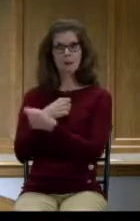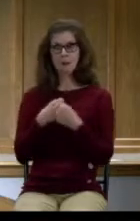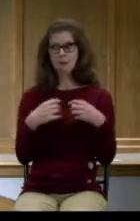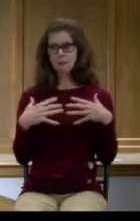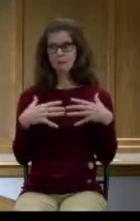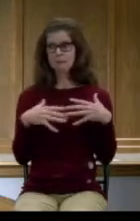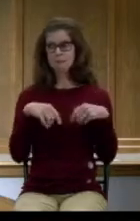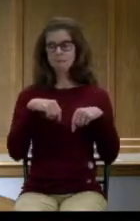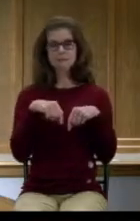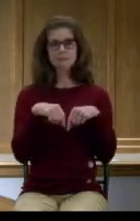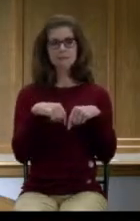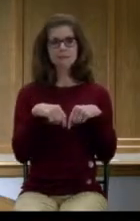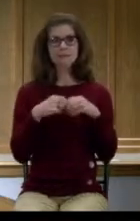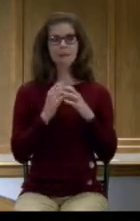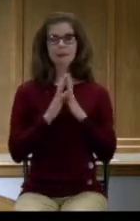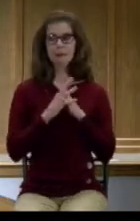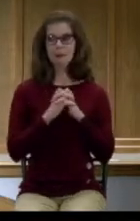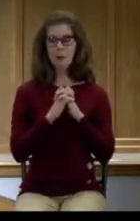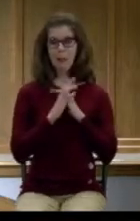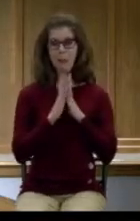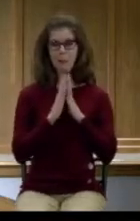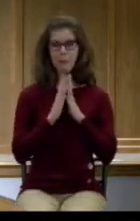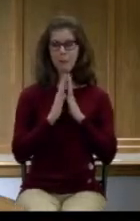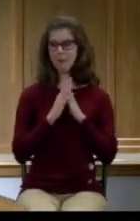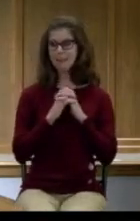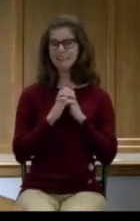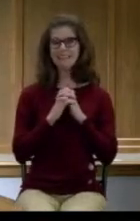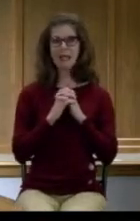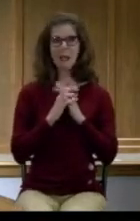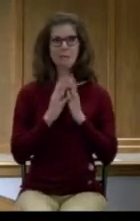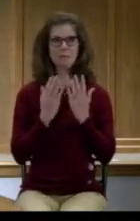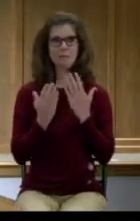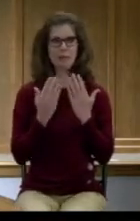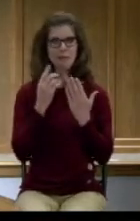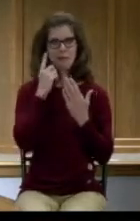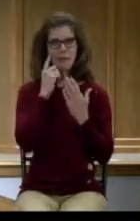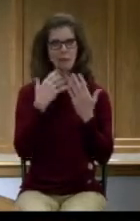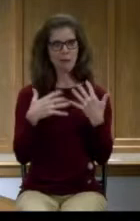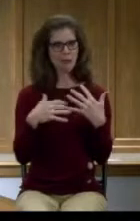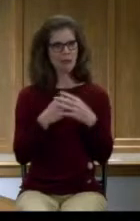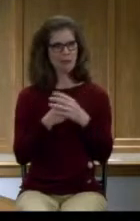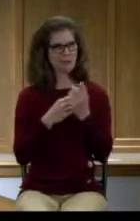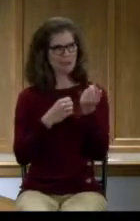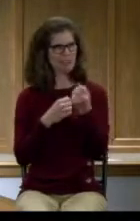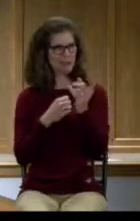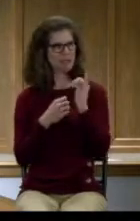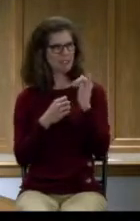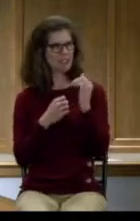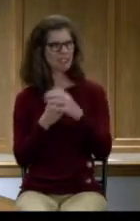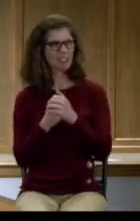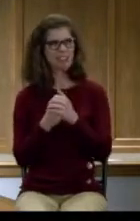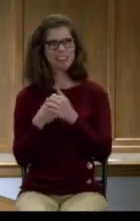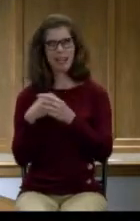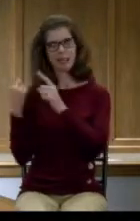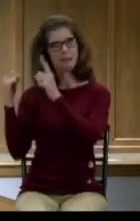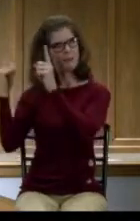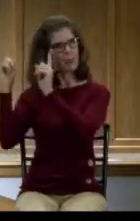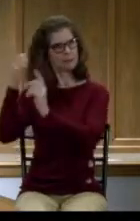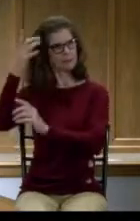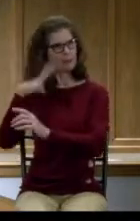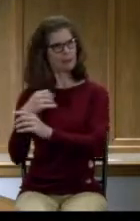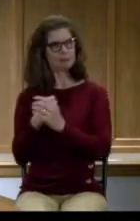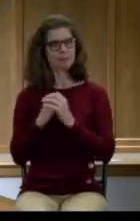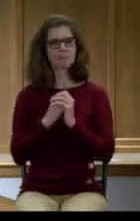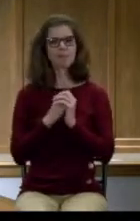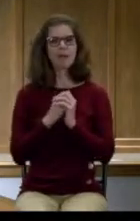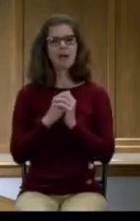I'm sitting right next to Scott McKnight, and what's going through my head is probably what would be going through your head if you were sitting next to someone quasi-famous, which is one, just